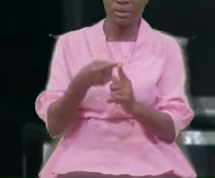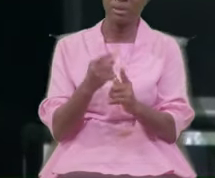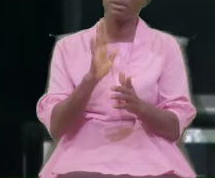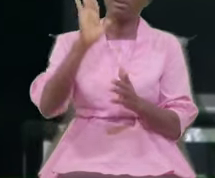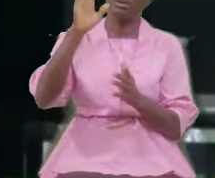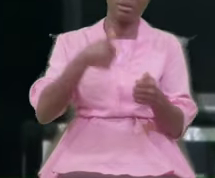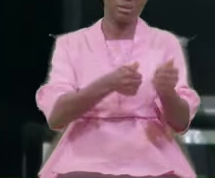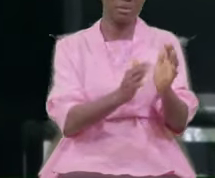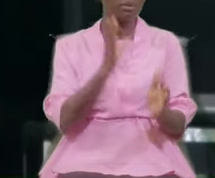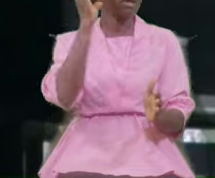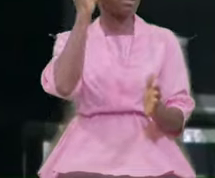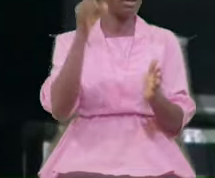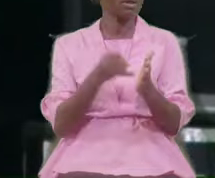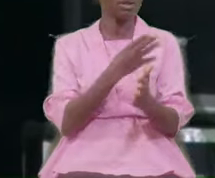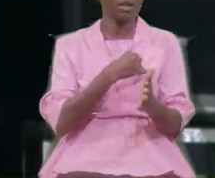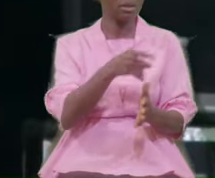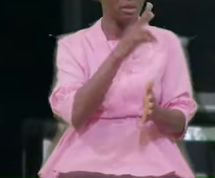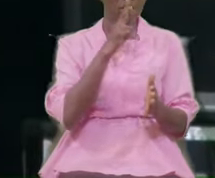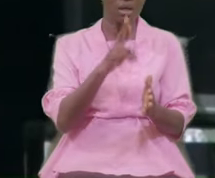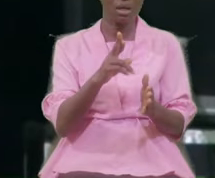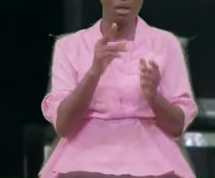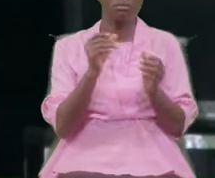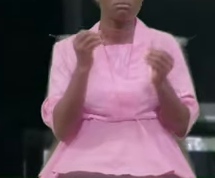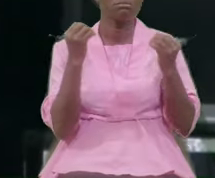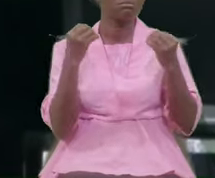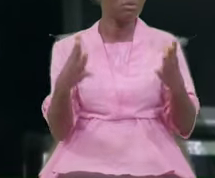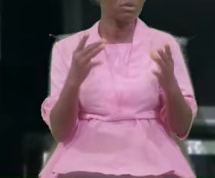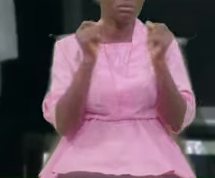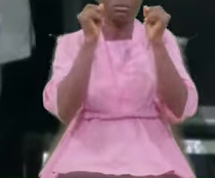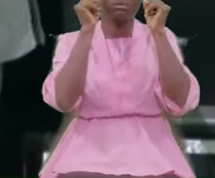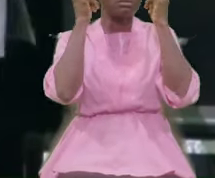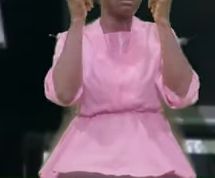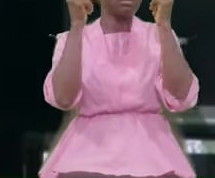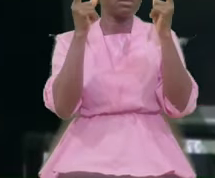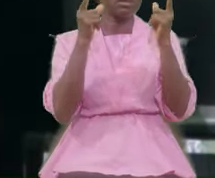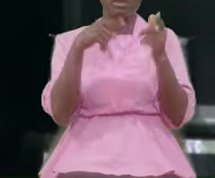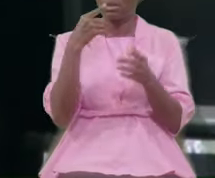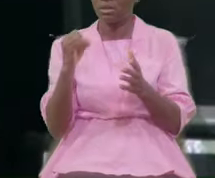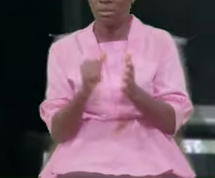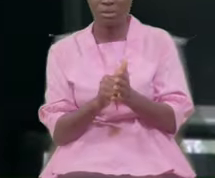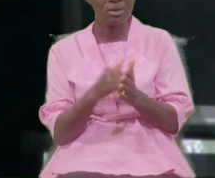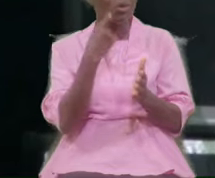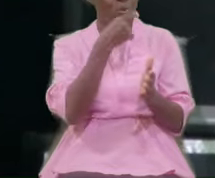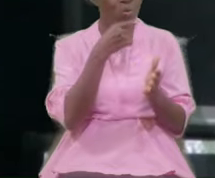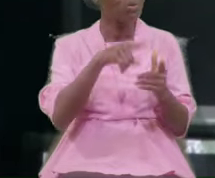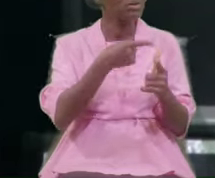were exceedingly amazing then can be saves